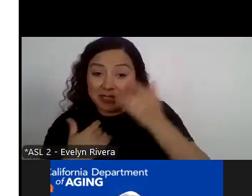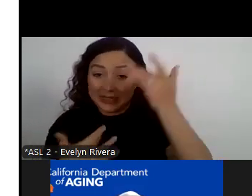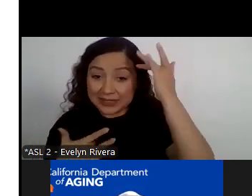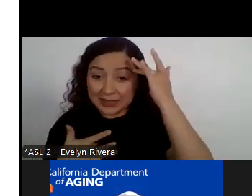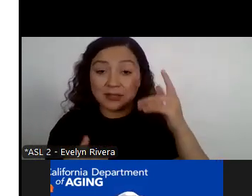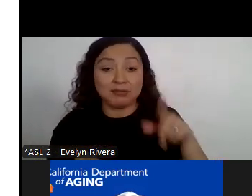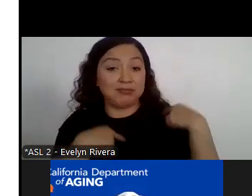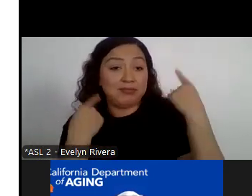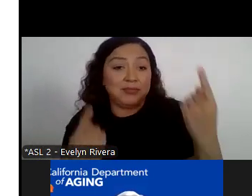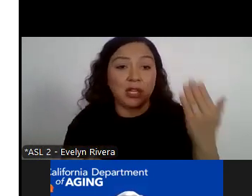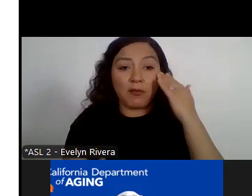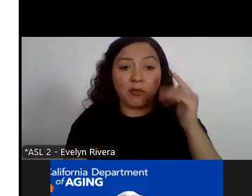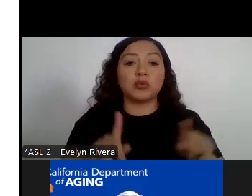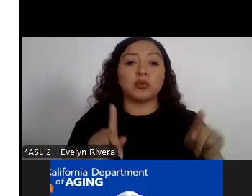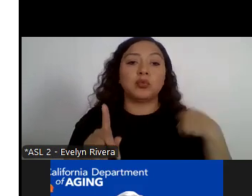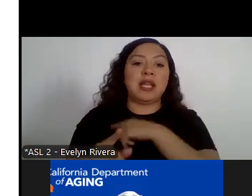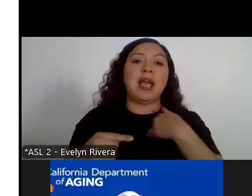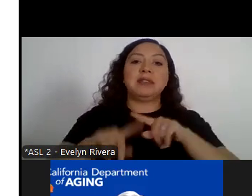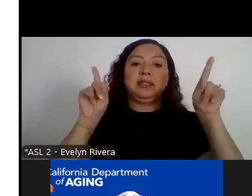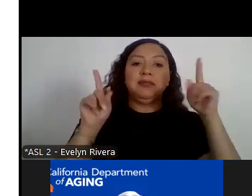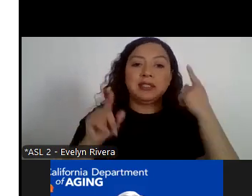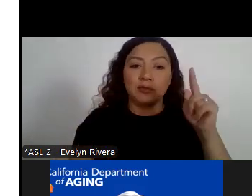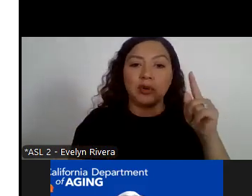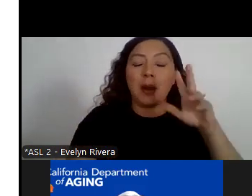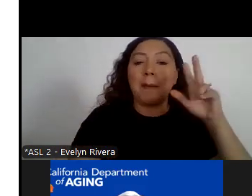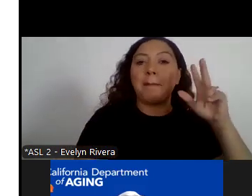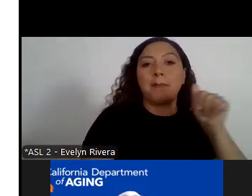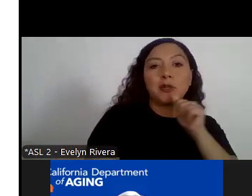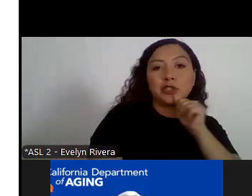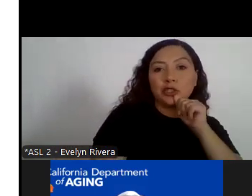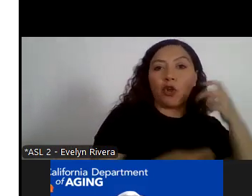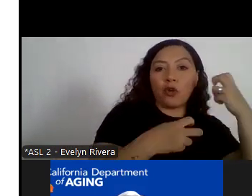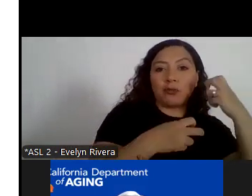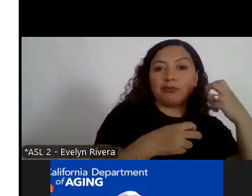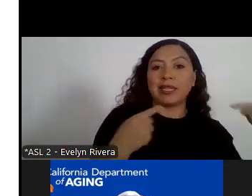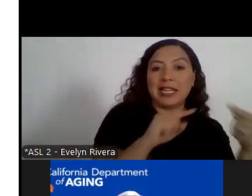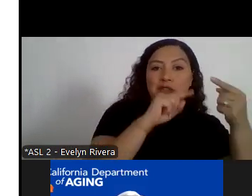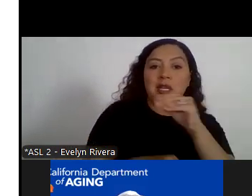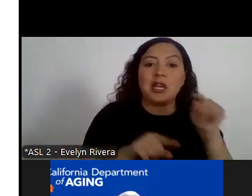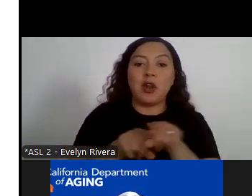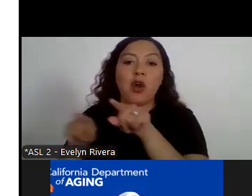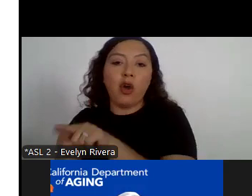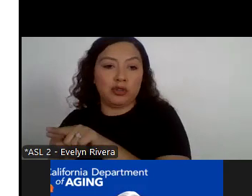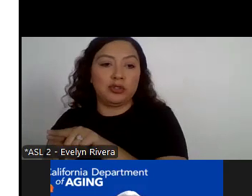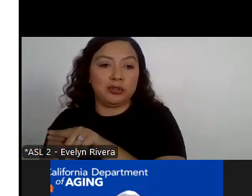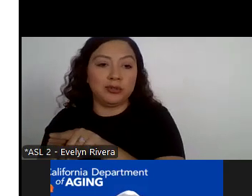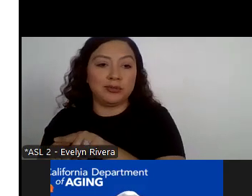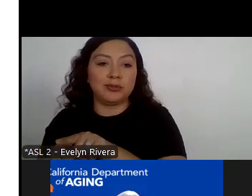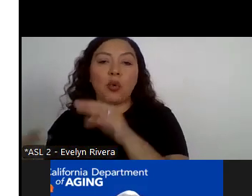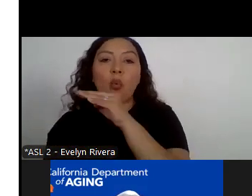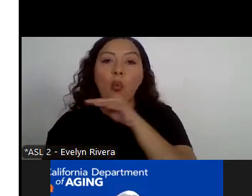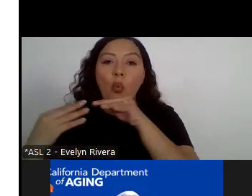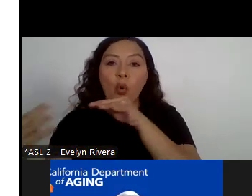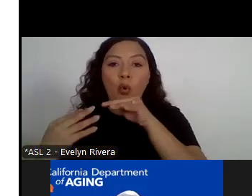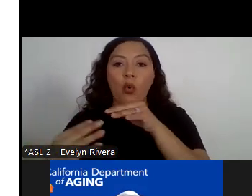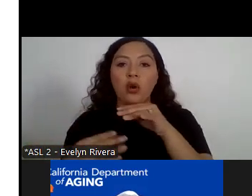there's a difference between the liability between personal injury and war veterans, and so right now that we're fighting hard for our healthcare, it's important that we,